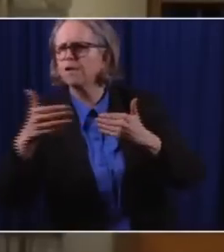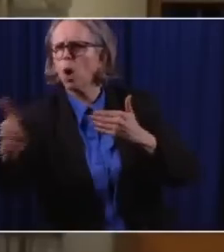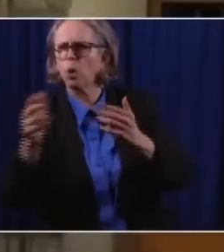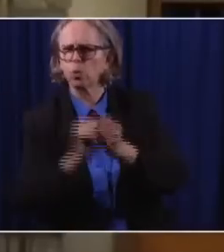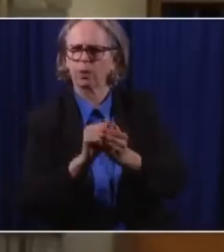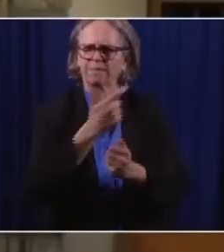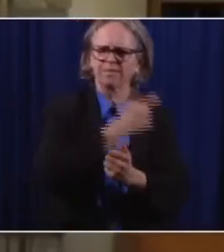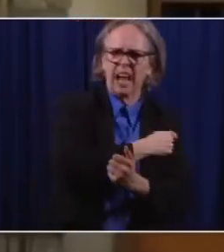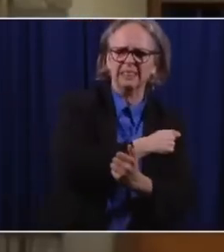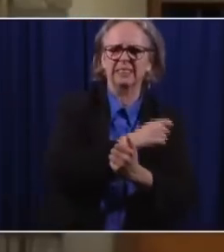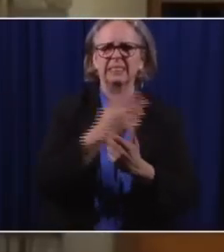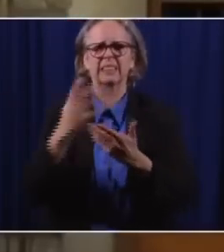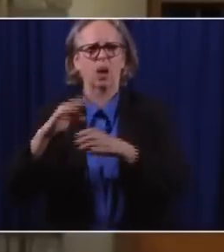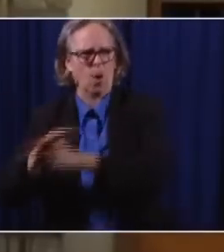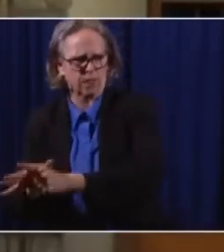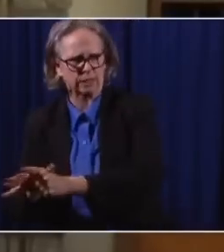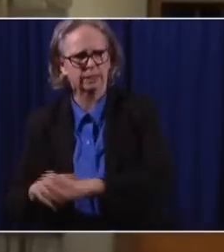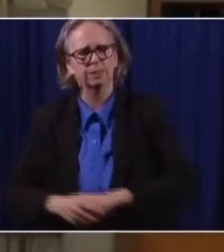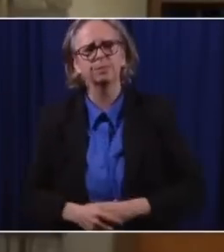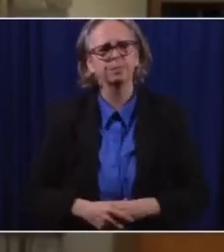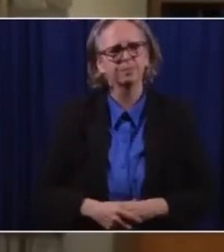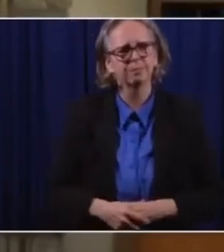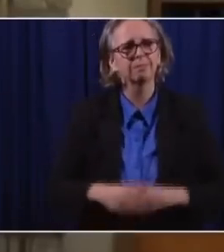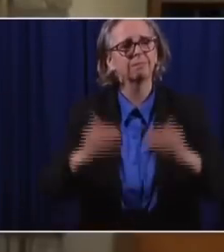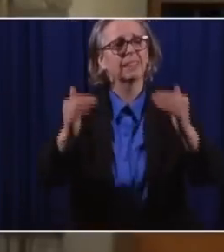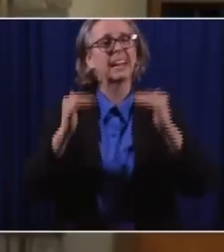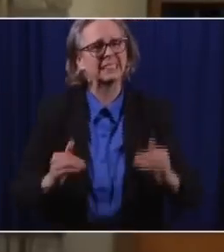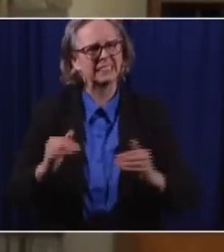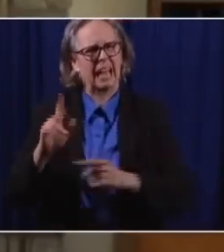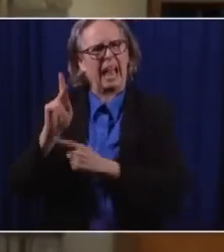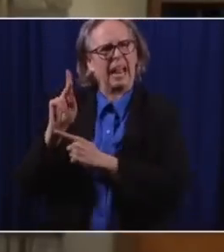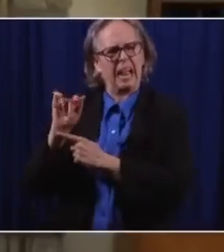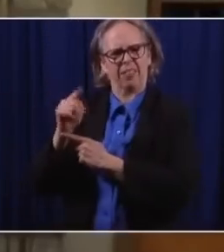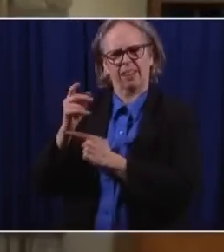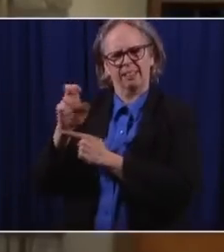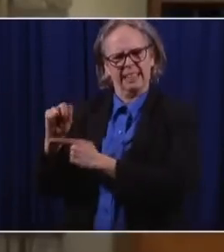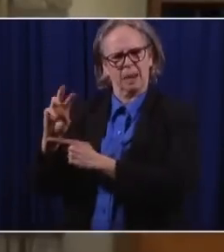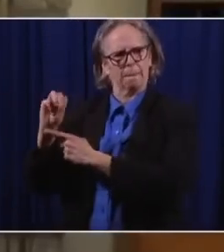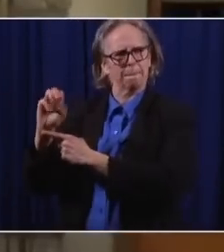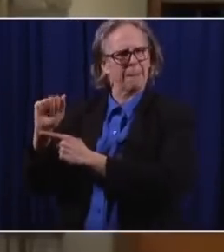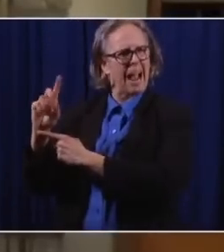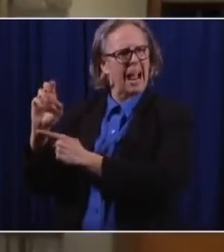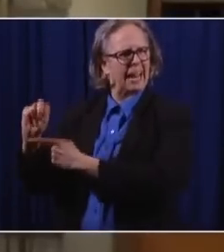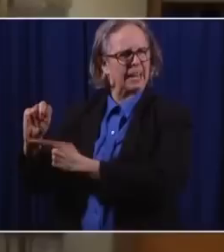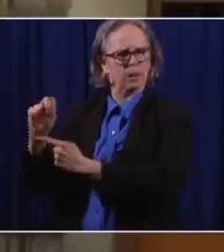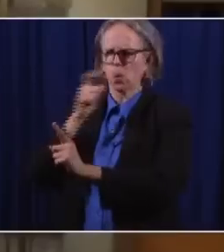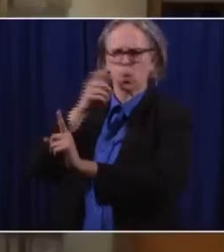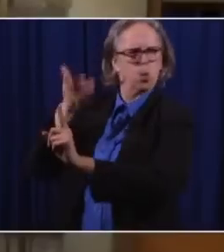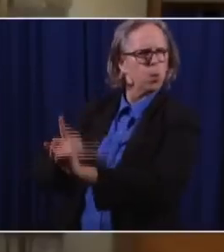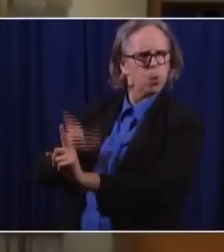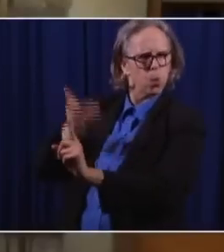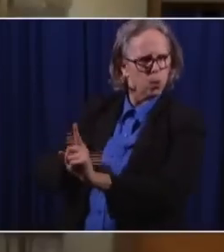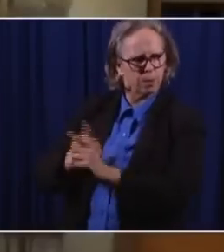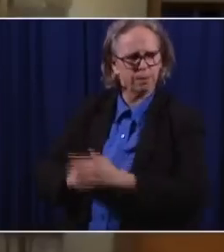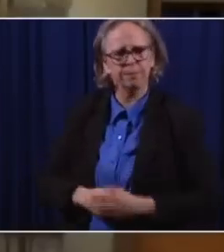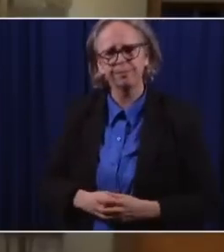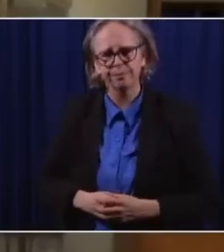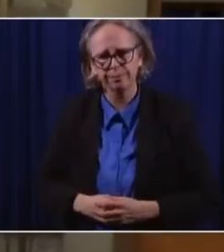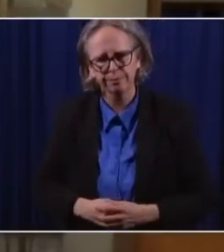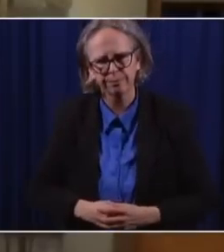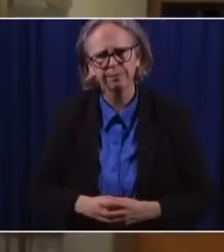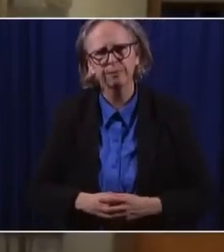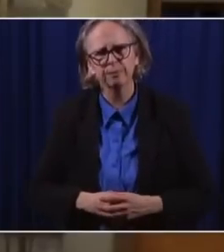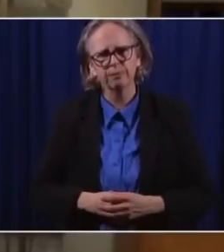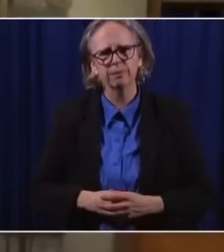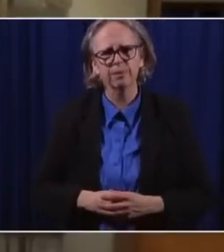move to Kathleen Madden. Rounding out our new executive leadership team at ODH is Kathleen Madden, who has been serving